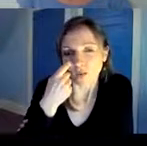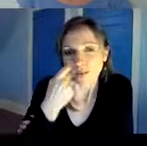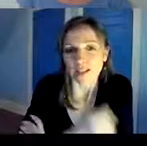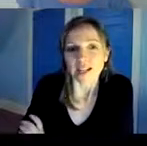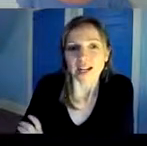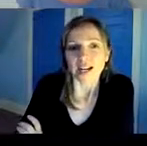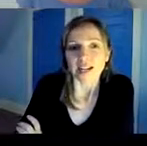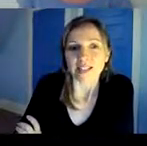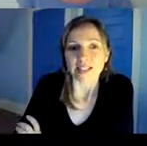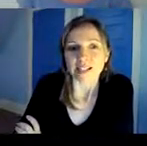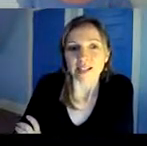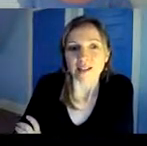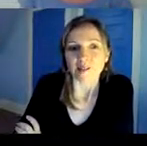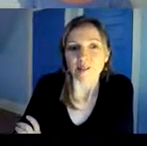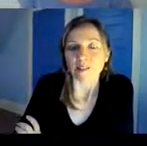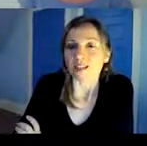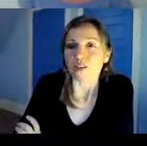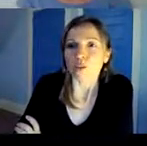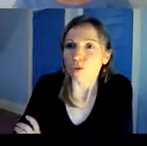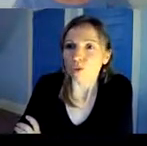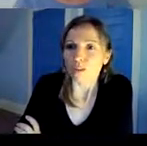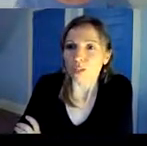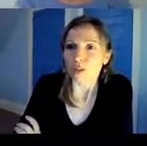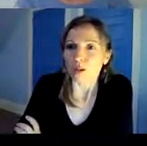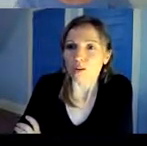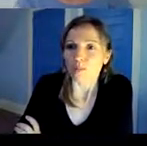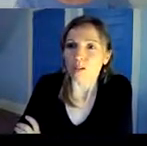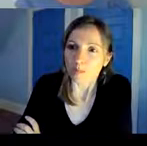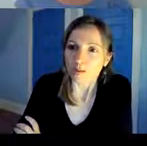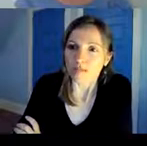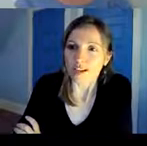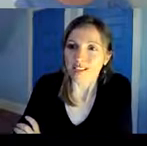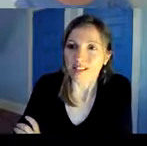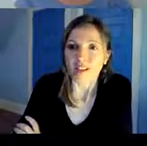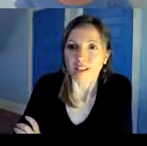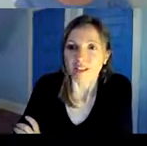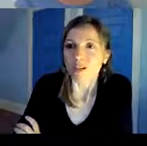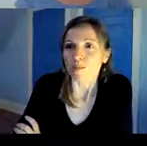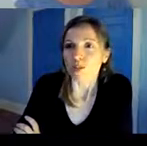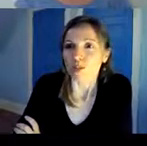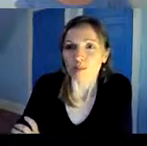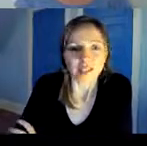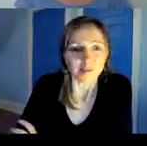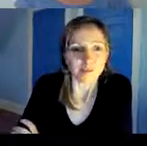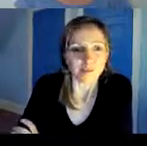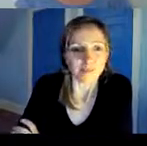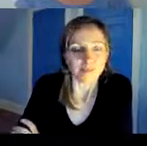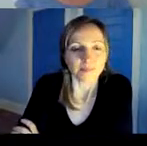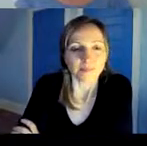taken hold. And it's a real chore if I do it on my own. But if I bring in friends, it becomes an enjoyable